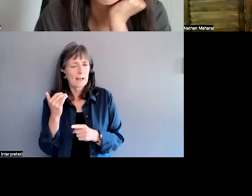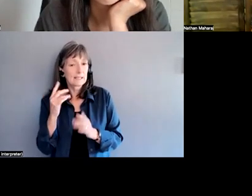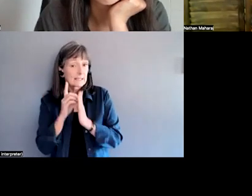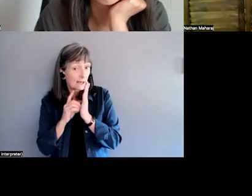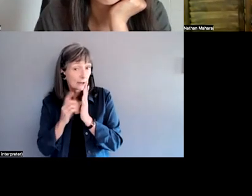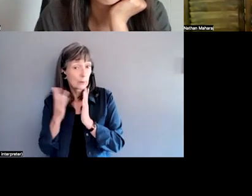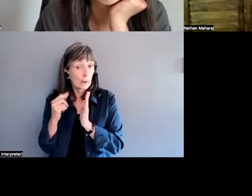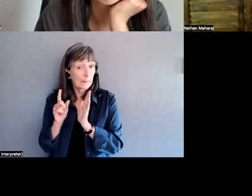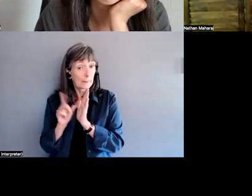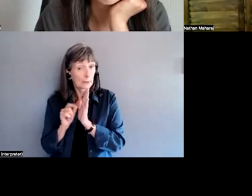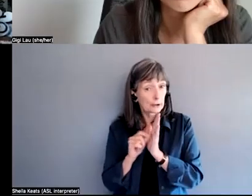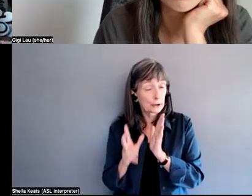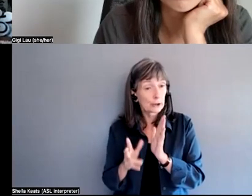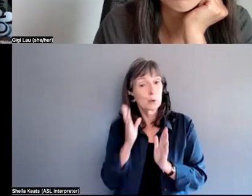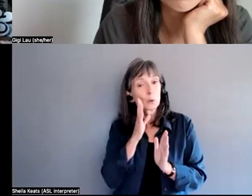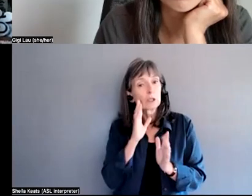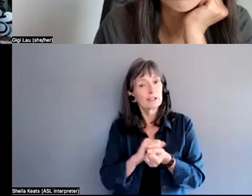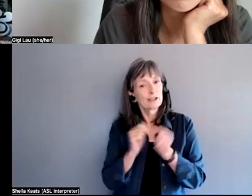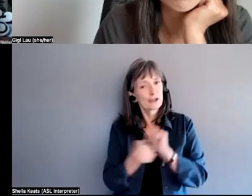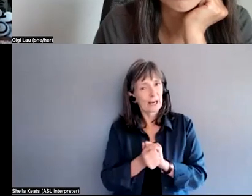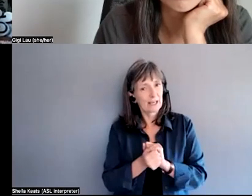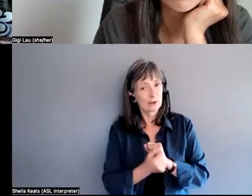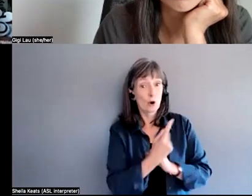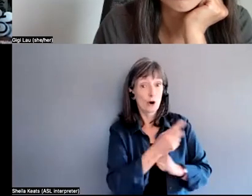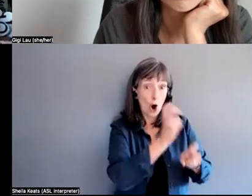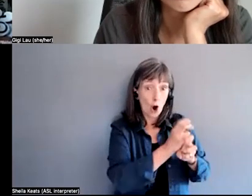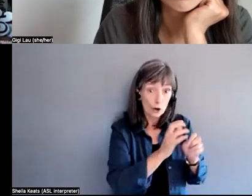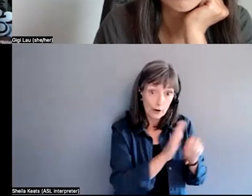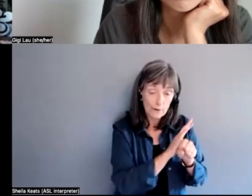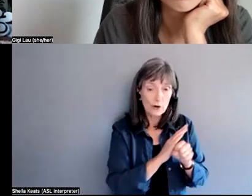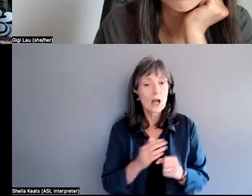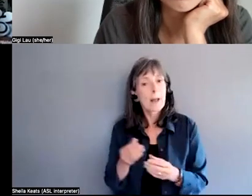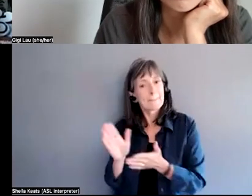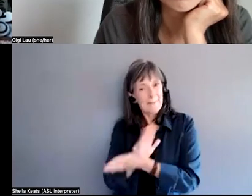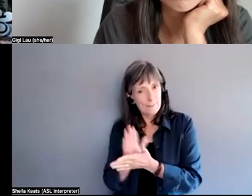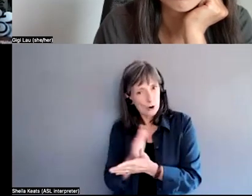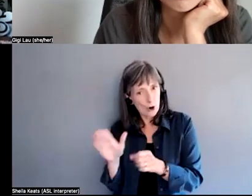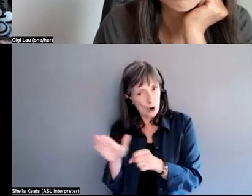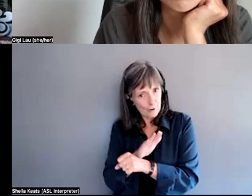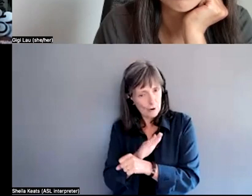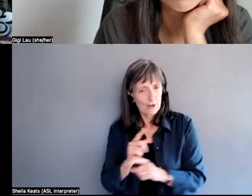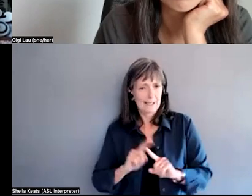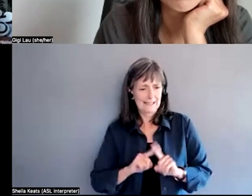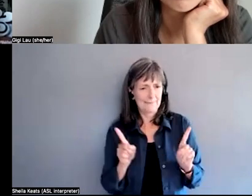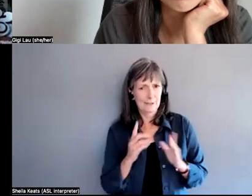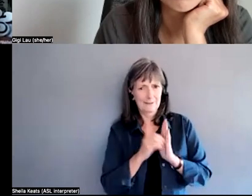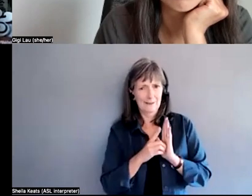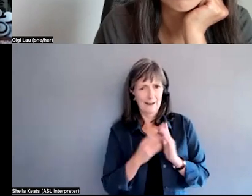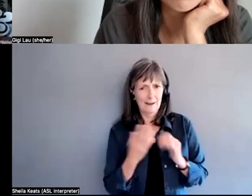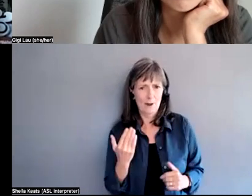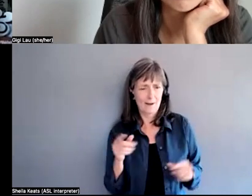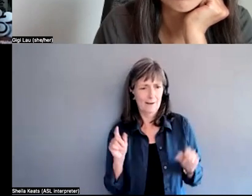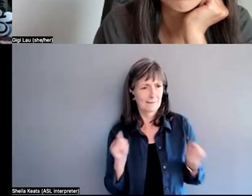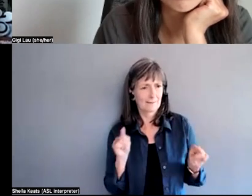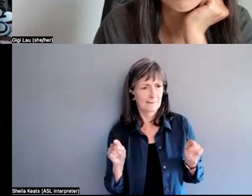to change a cover design from one format to the other. And I wanted to ask you, and Gigi, maybe we can start with you